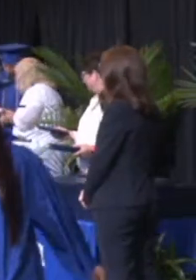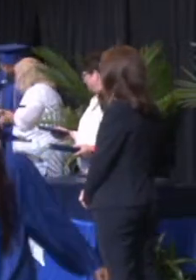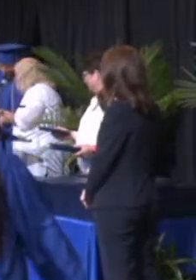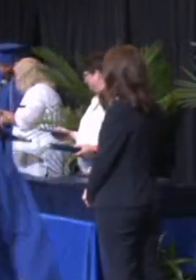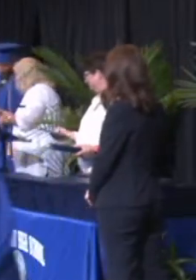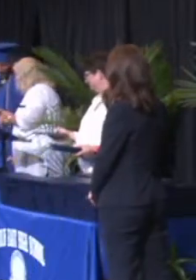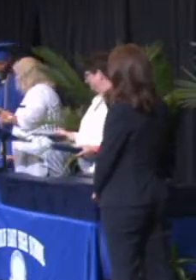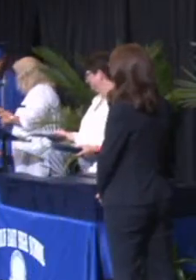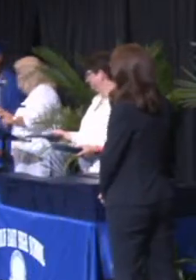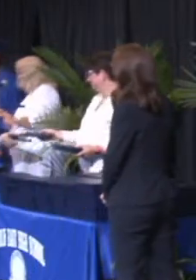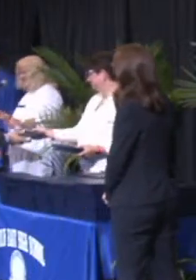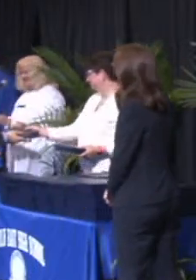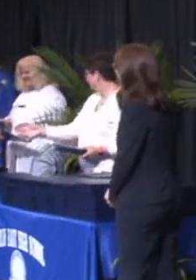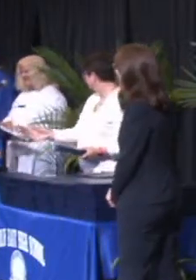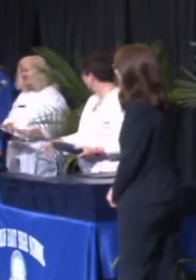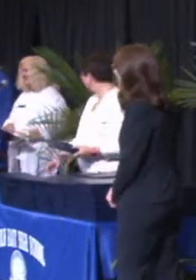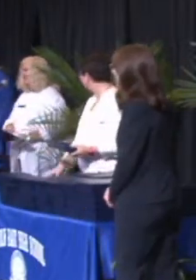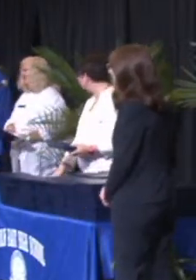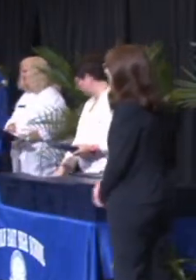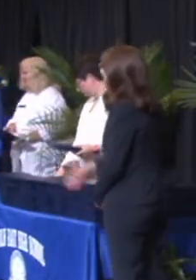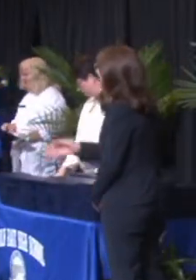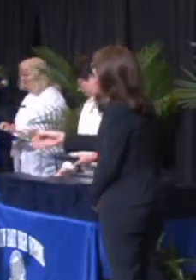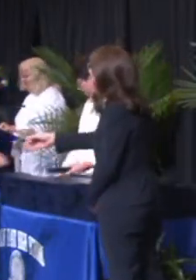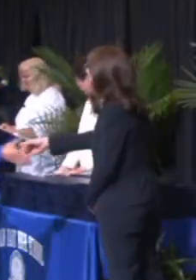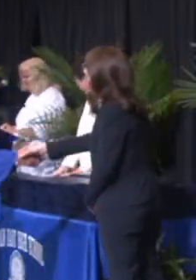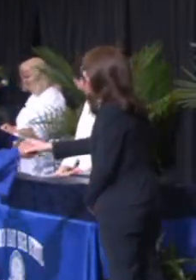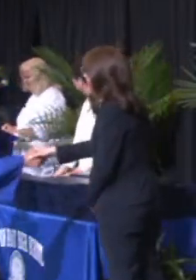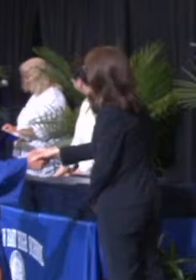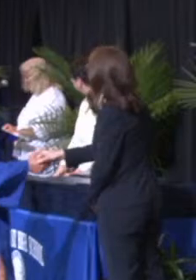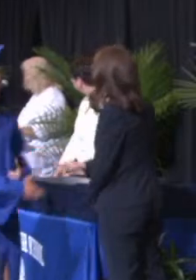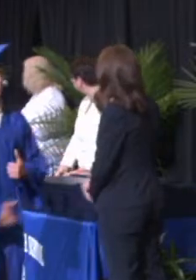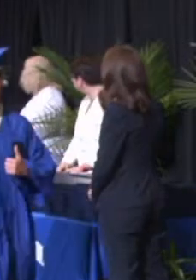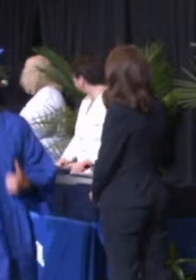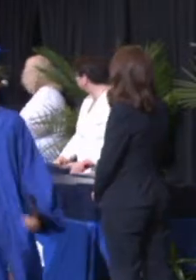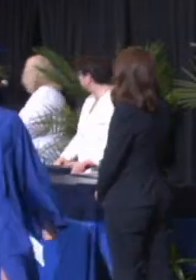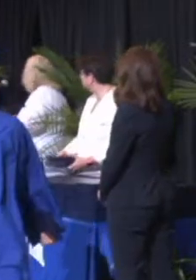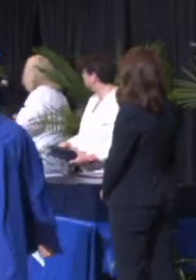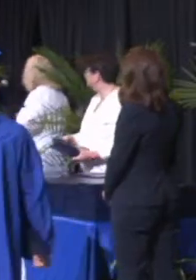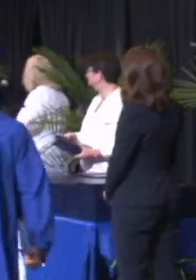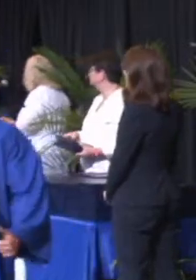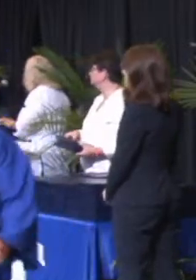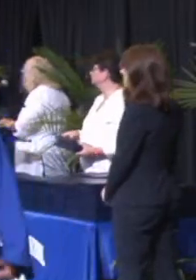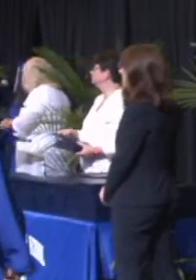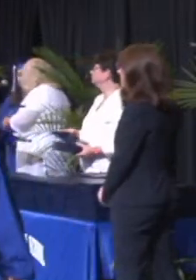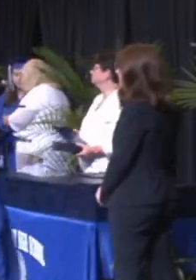Cameron James Kruger. Cameron James Kruger.